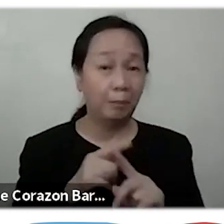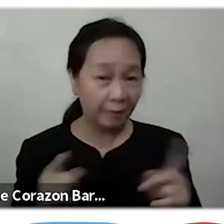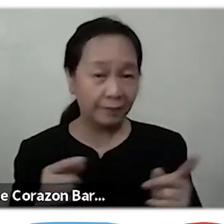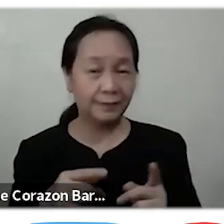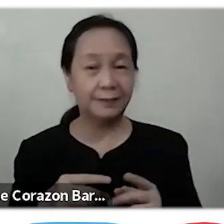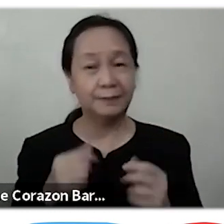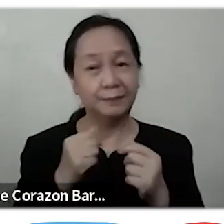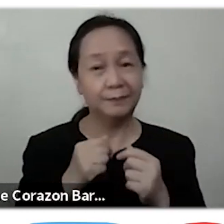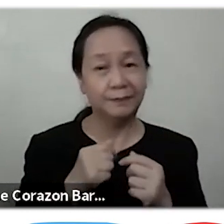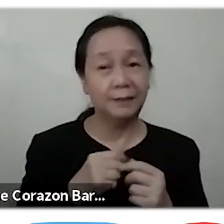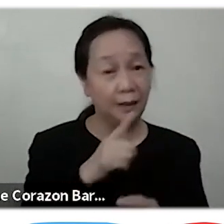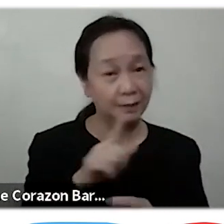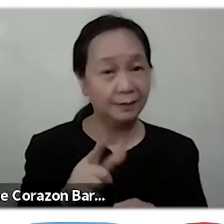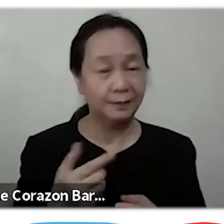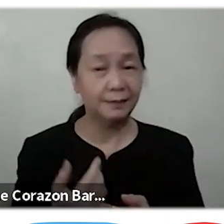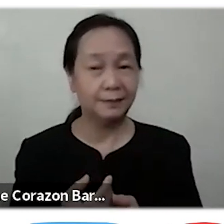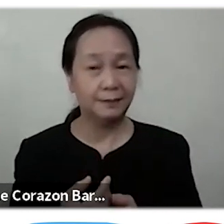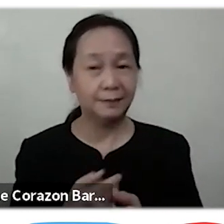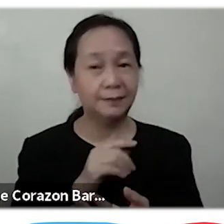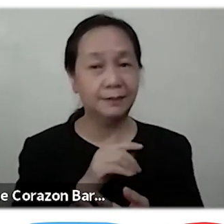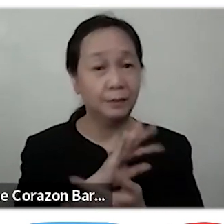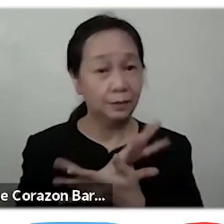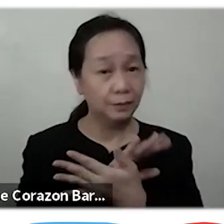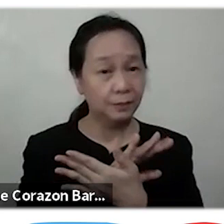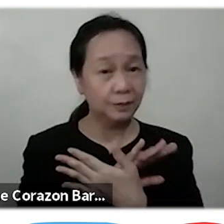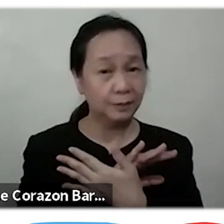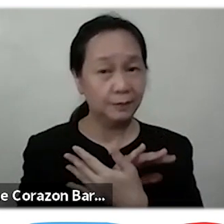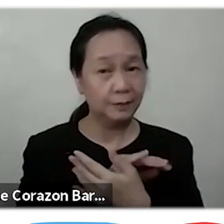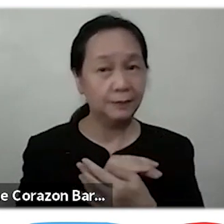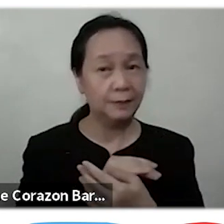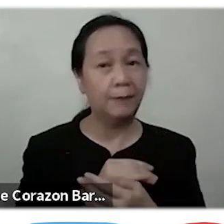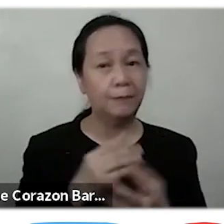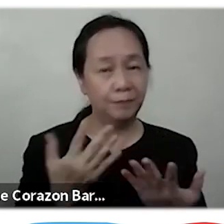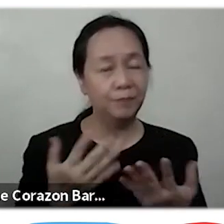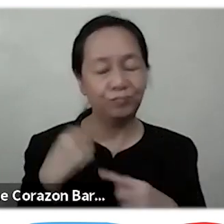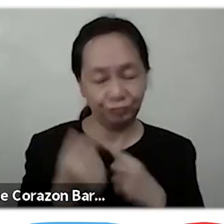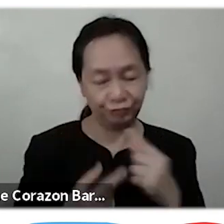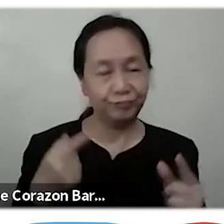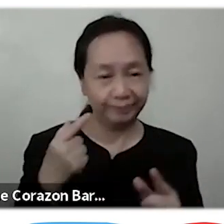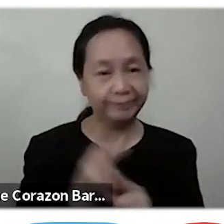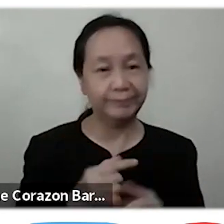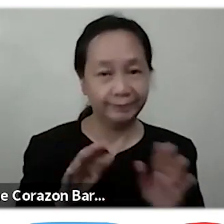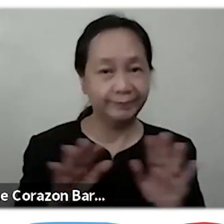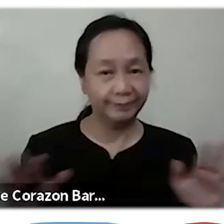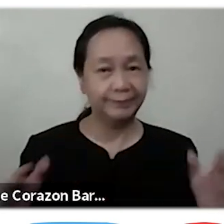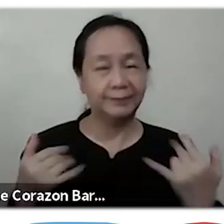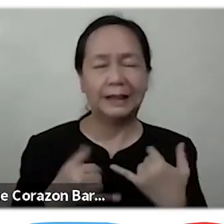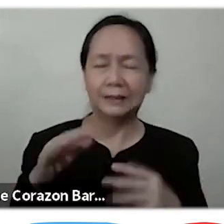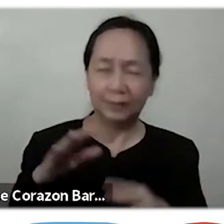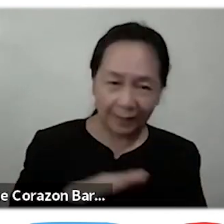fortunately, luckily, COVID under 19 initiative, which is a global initiative of children across the